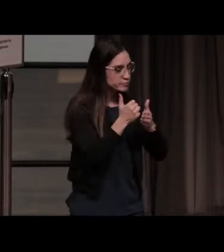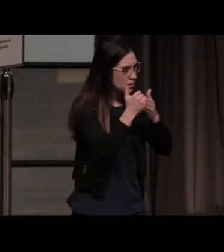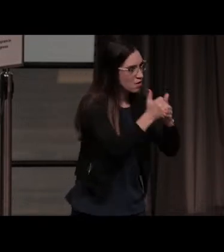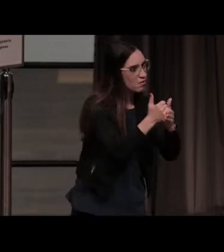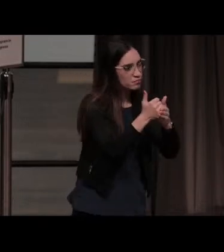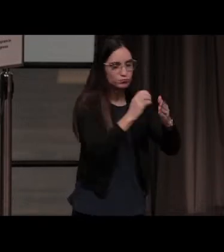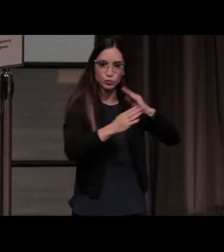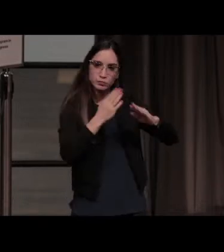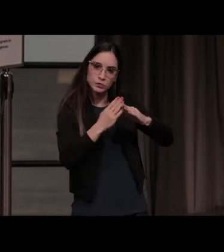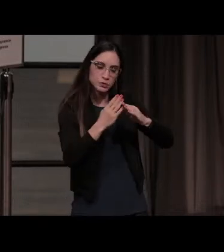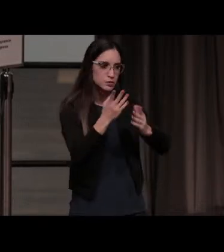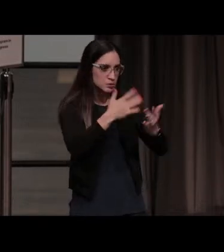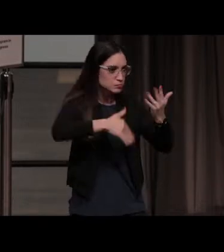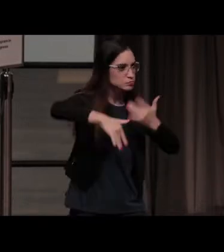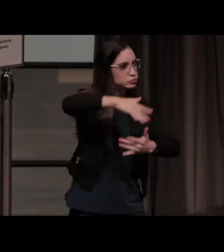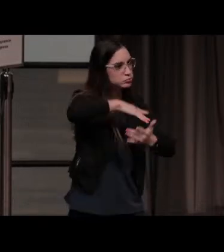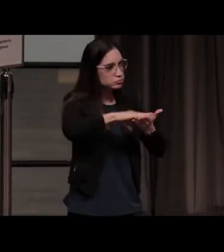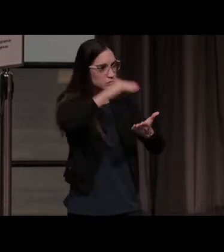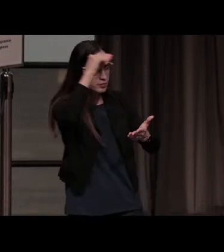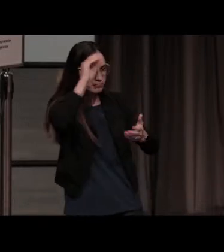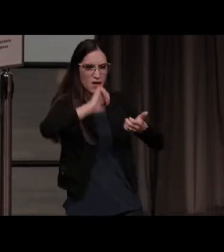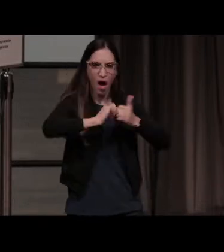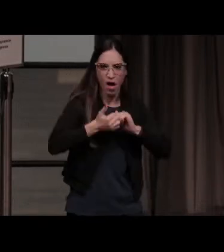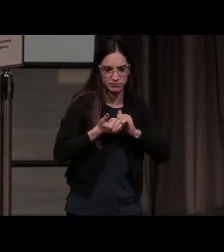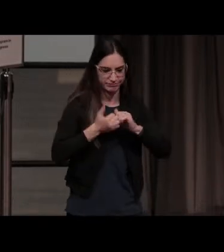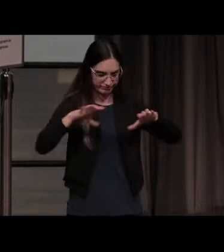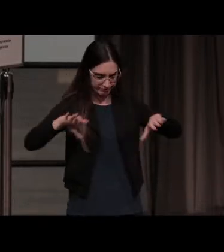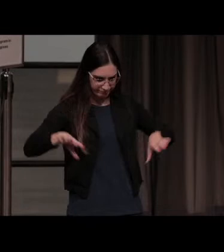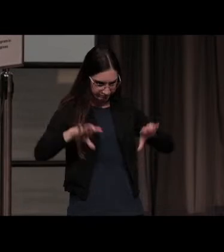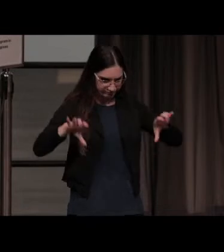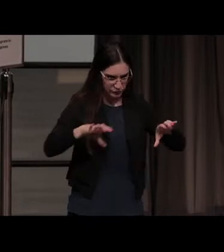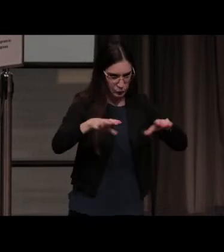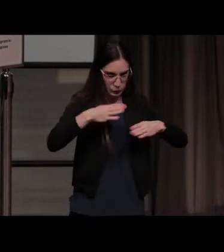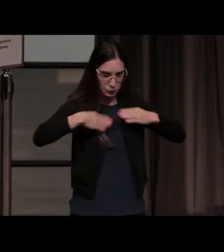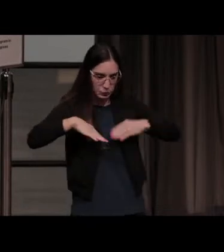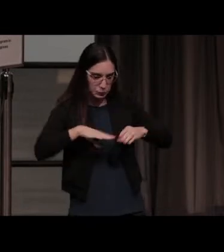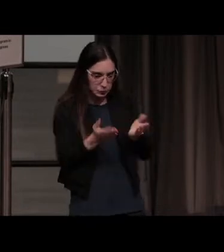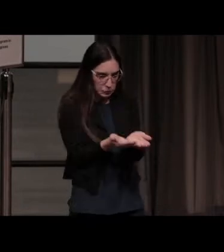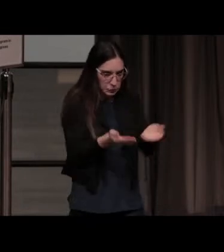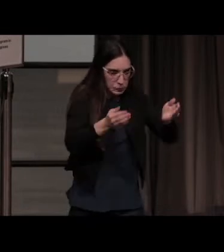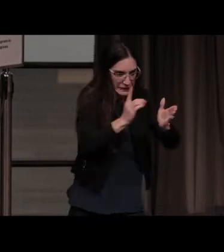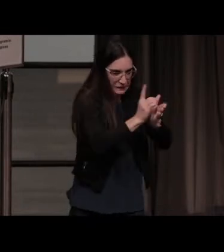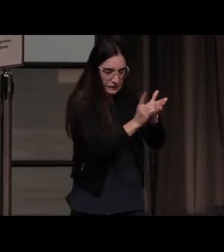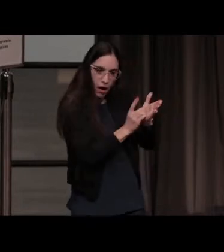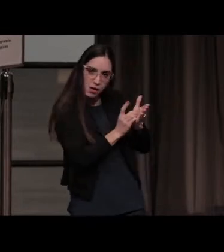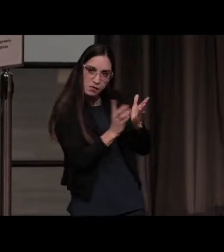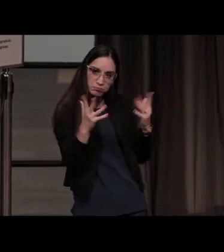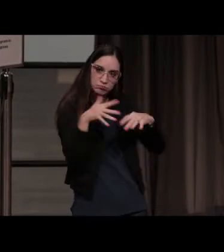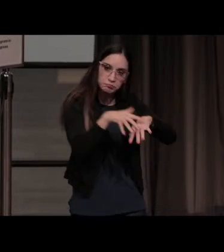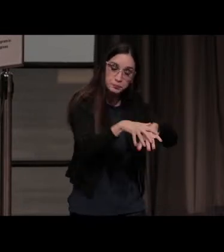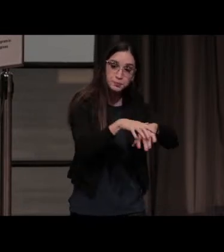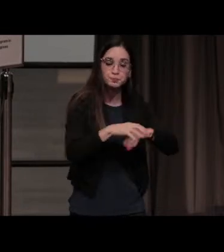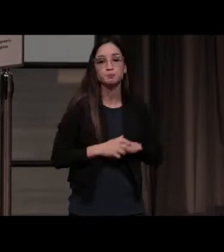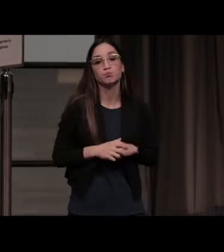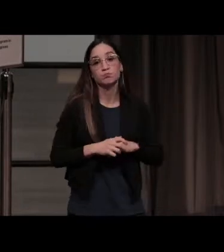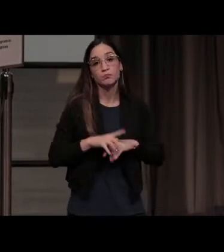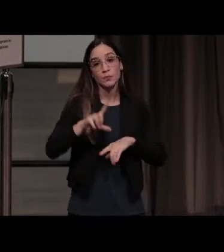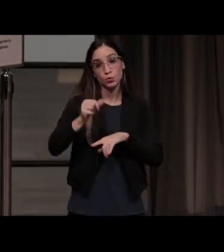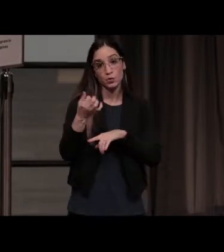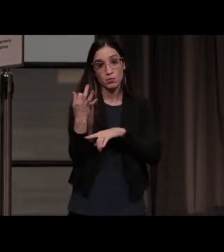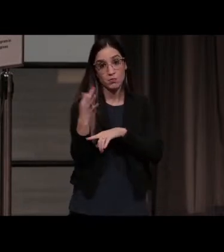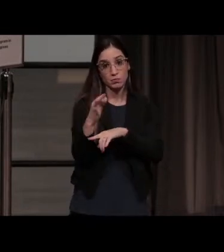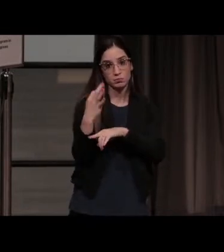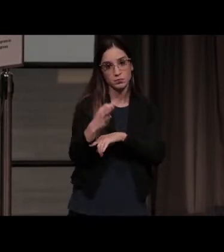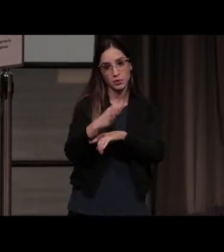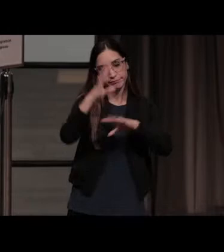helping community members learn patchwork, beadwork, baskets, and other crafts. In December of 2019, she